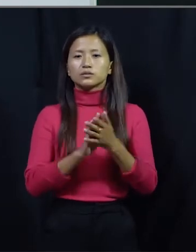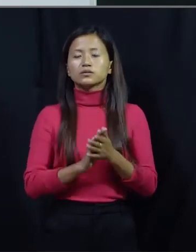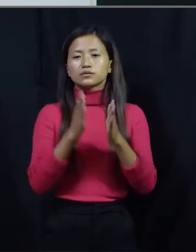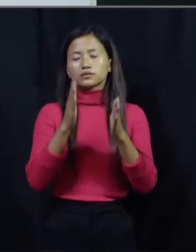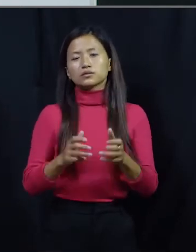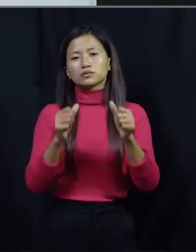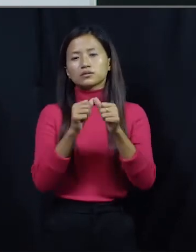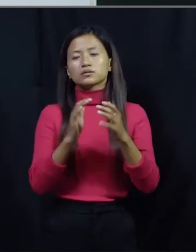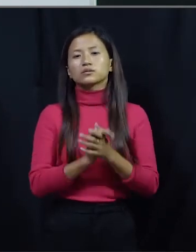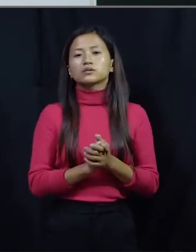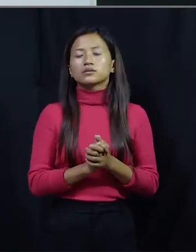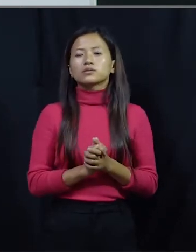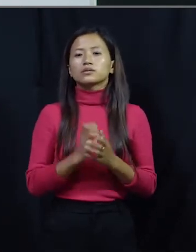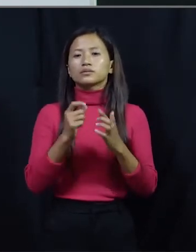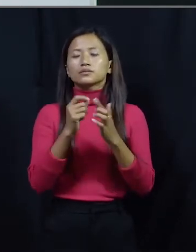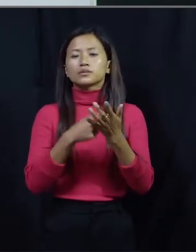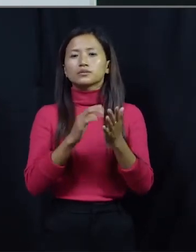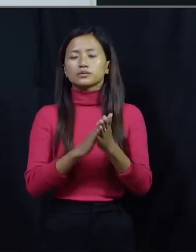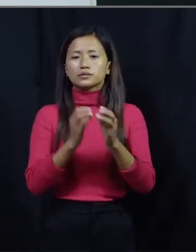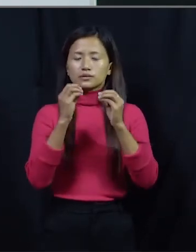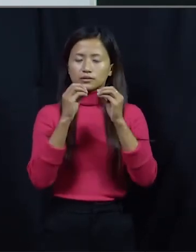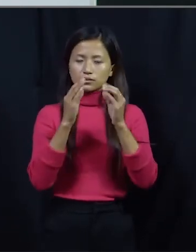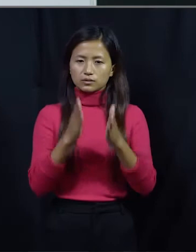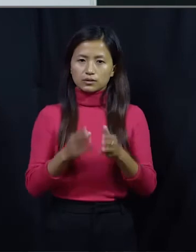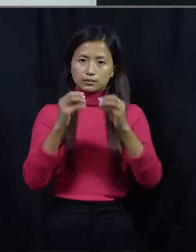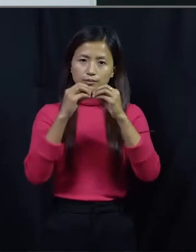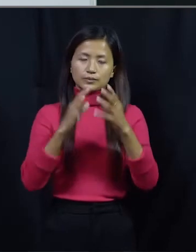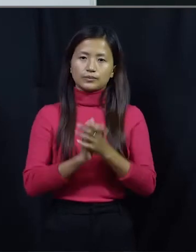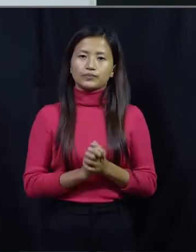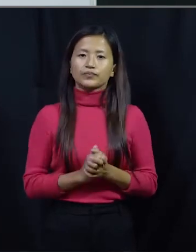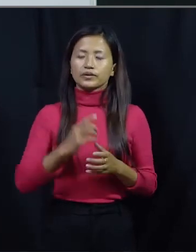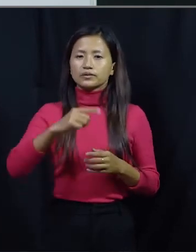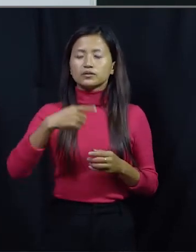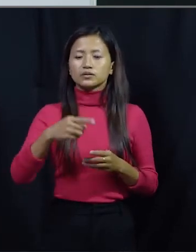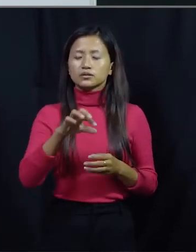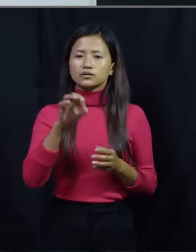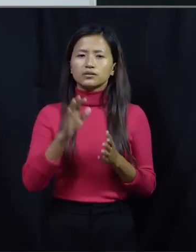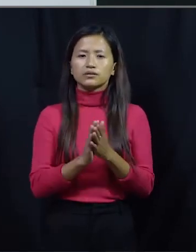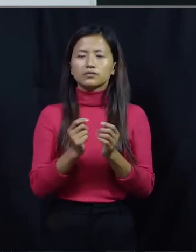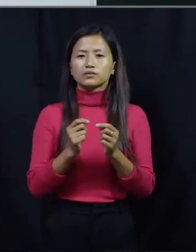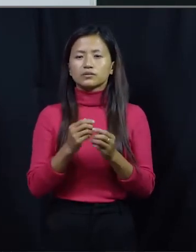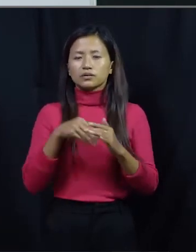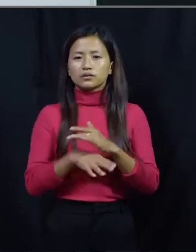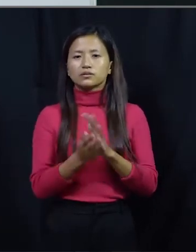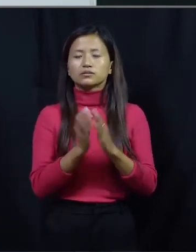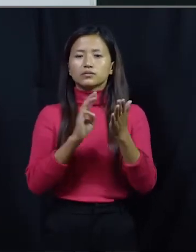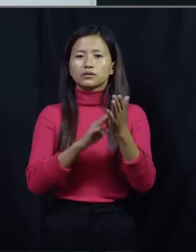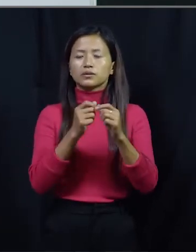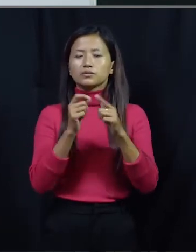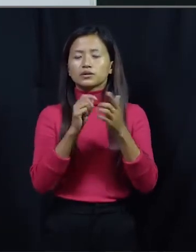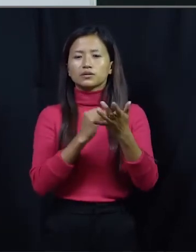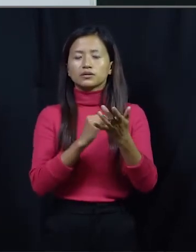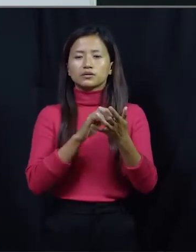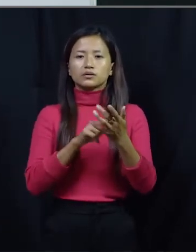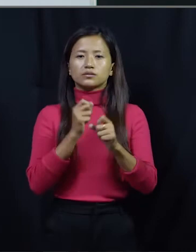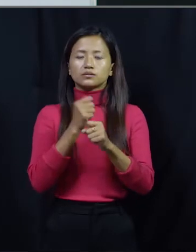these elements are called pre-images of set B, right? Okay, each and every element of B is under the mapping, is taken